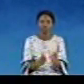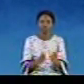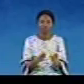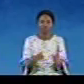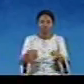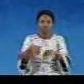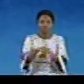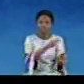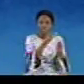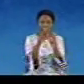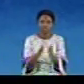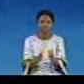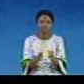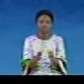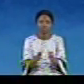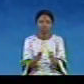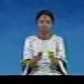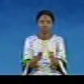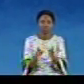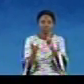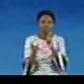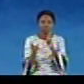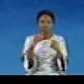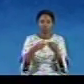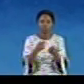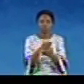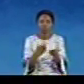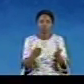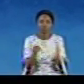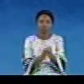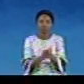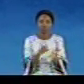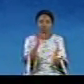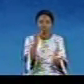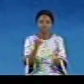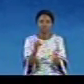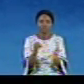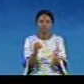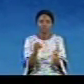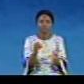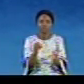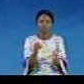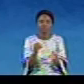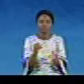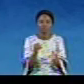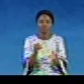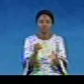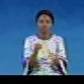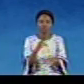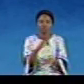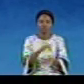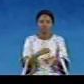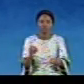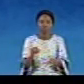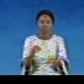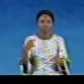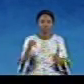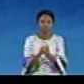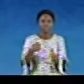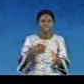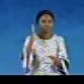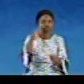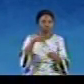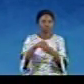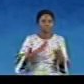about anything that disturbing our life. Today will be the final day, and he said we should put our